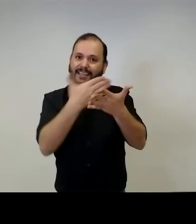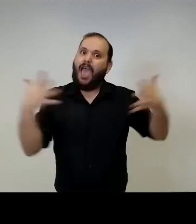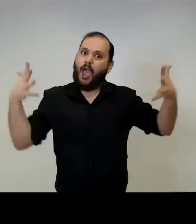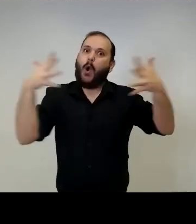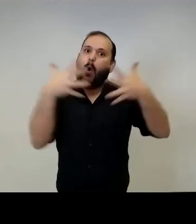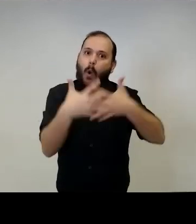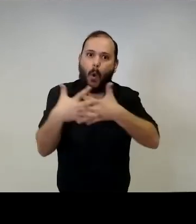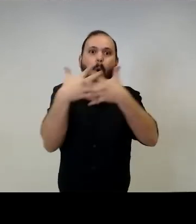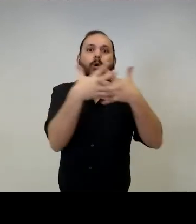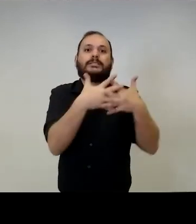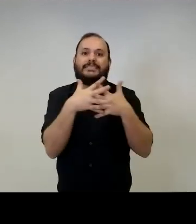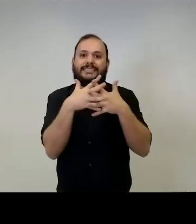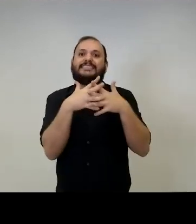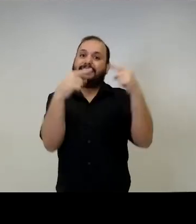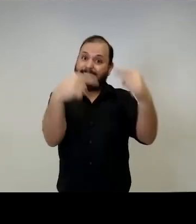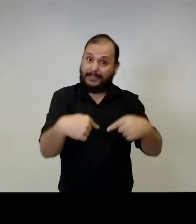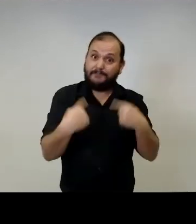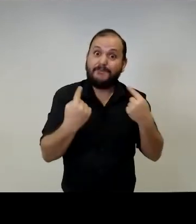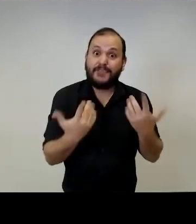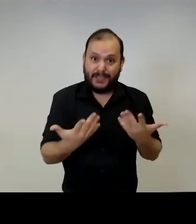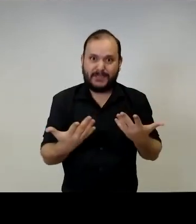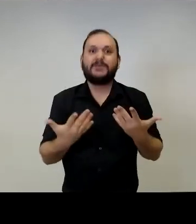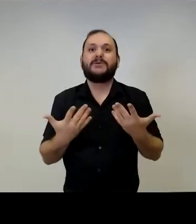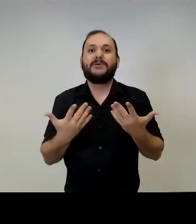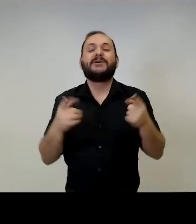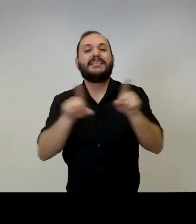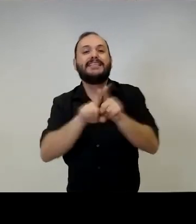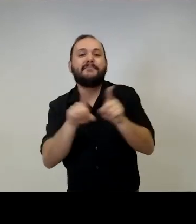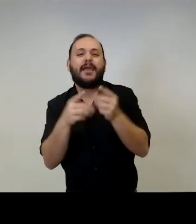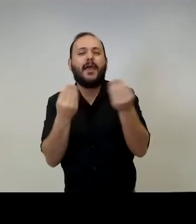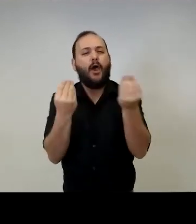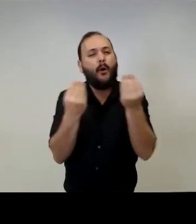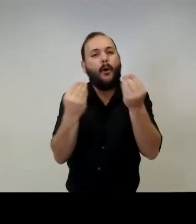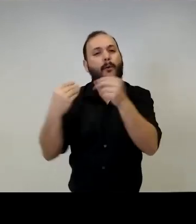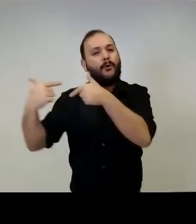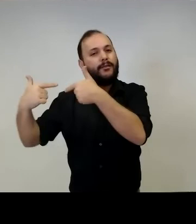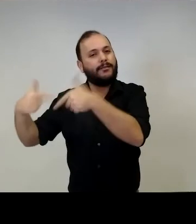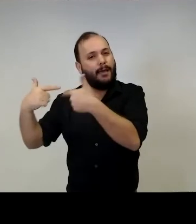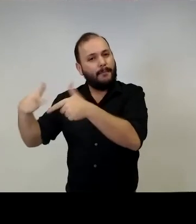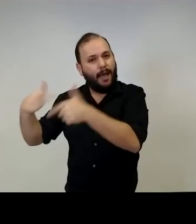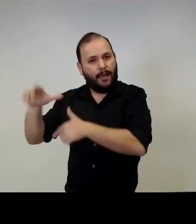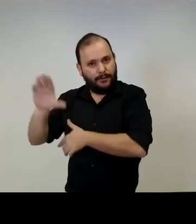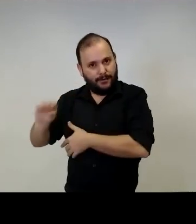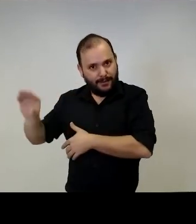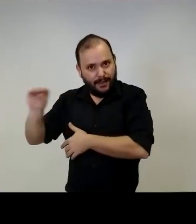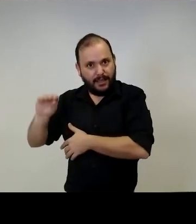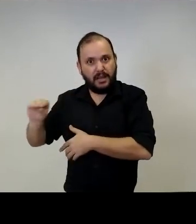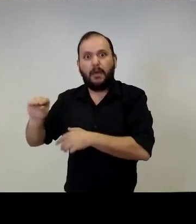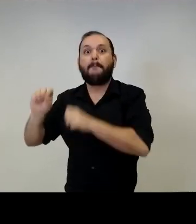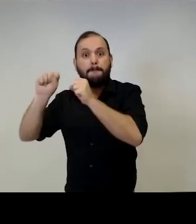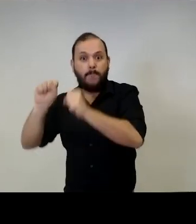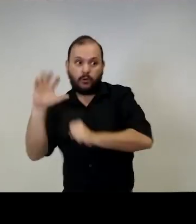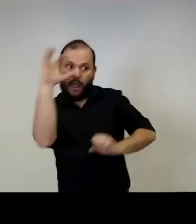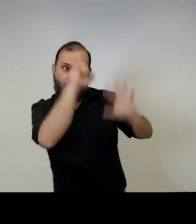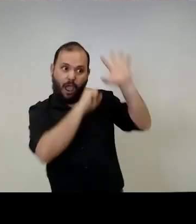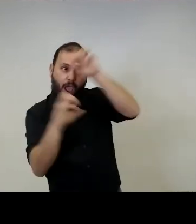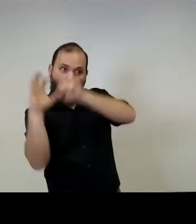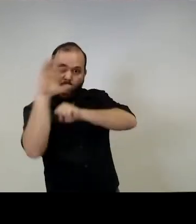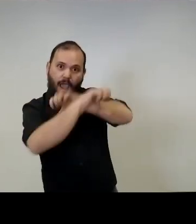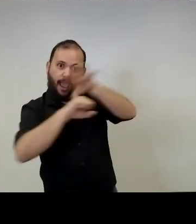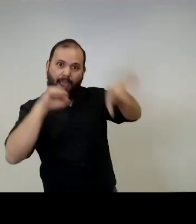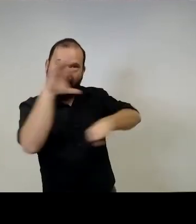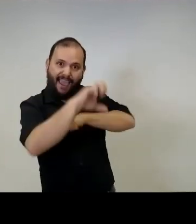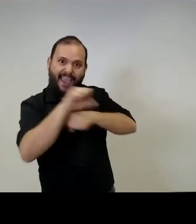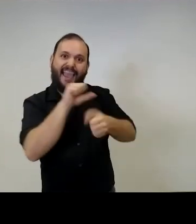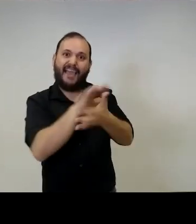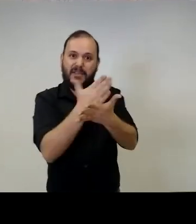the interest of spoken language interpreters. We can learn a lot from you. And I do hope that some of you will want to engage